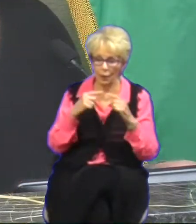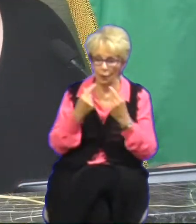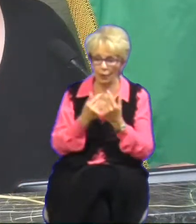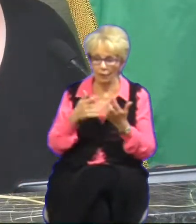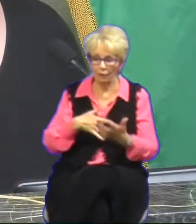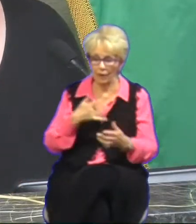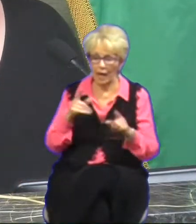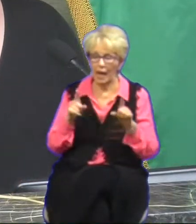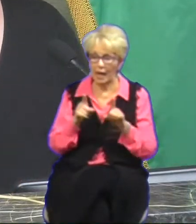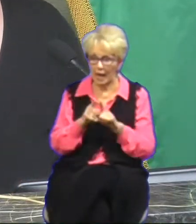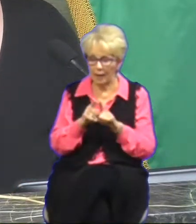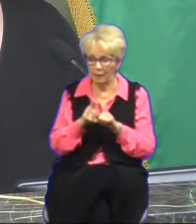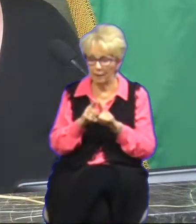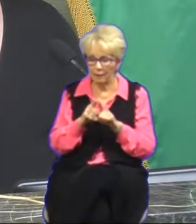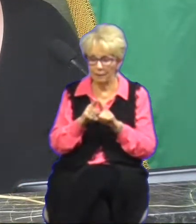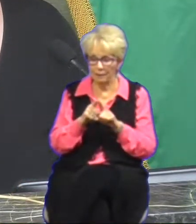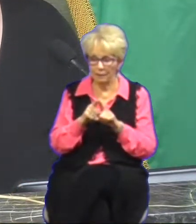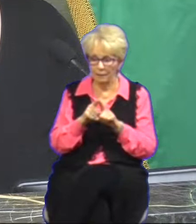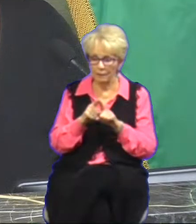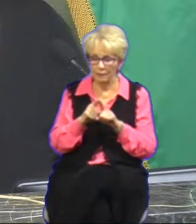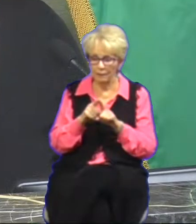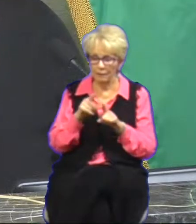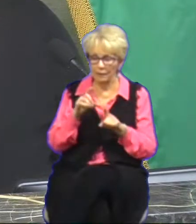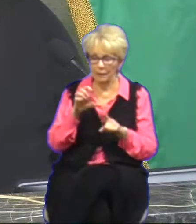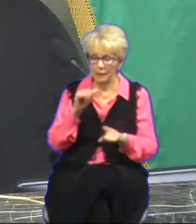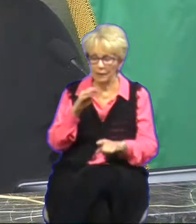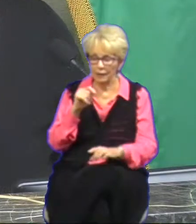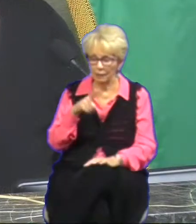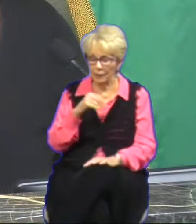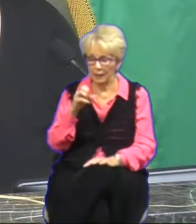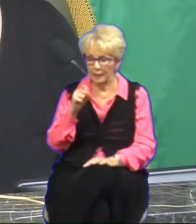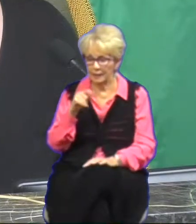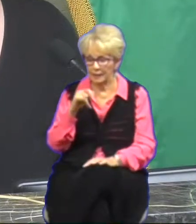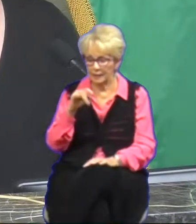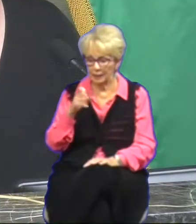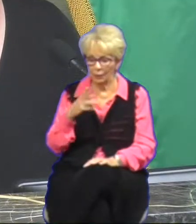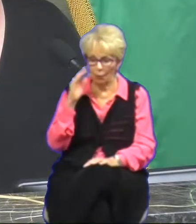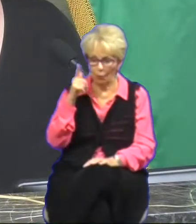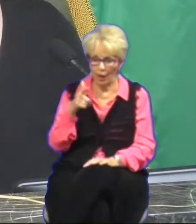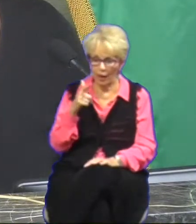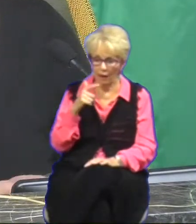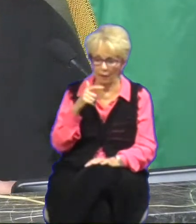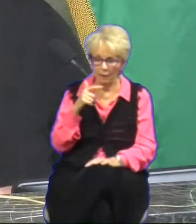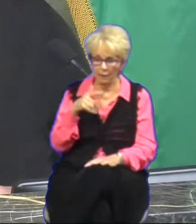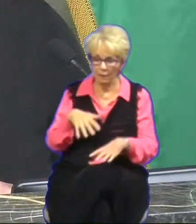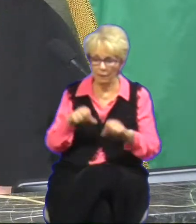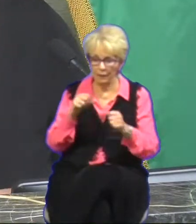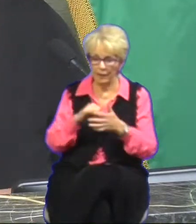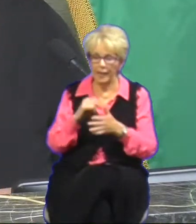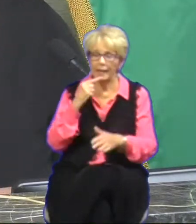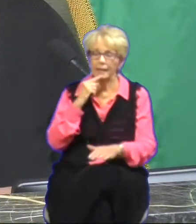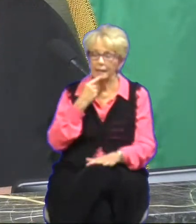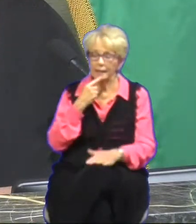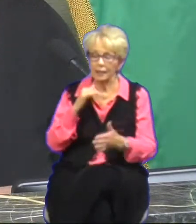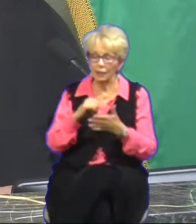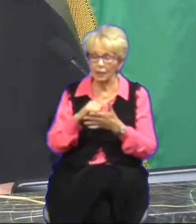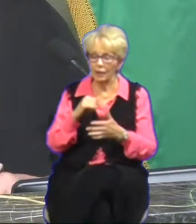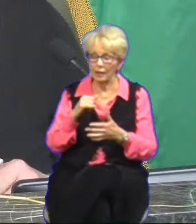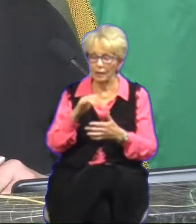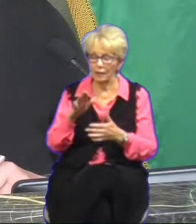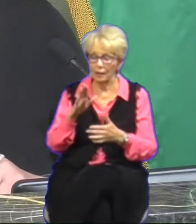felt like Stimmel and Stitch will take very seriously the public